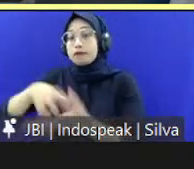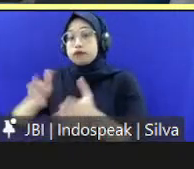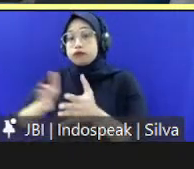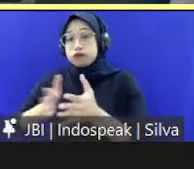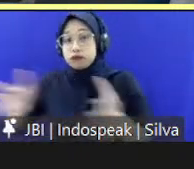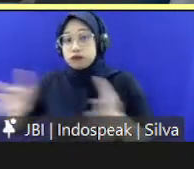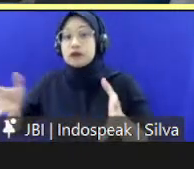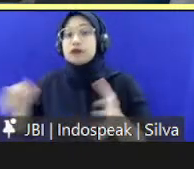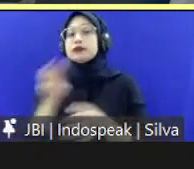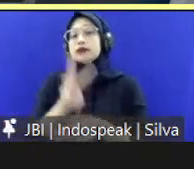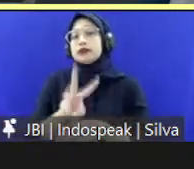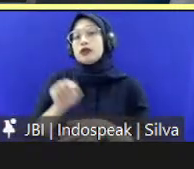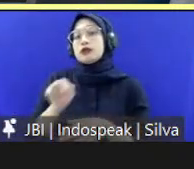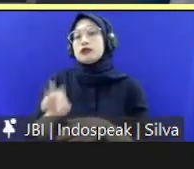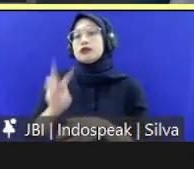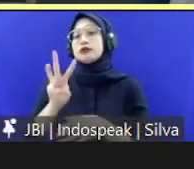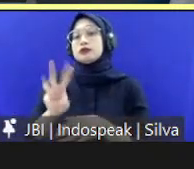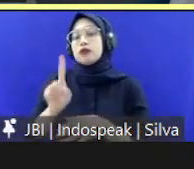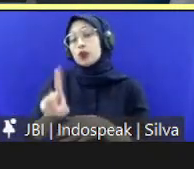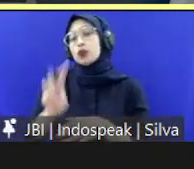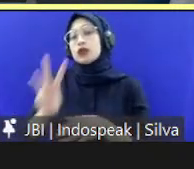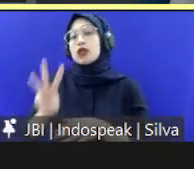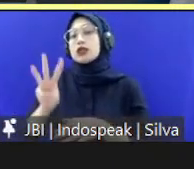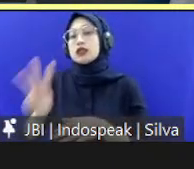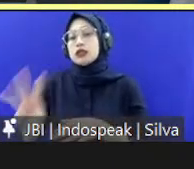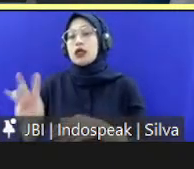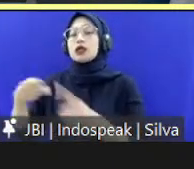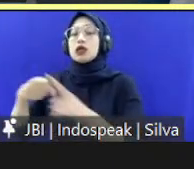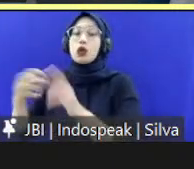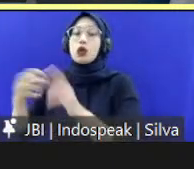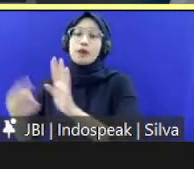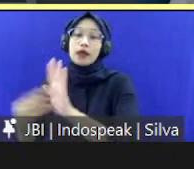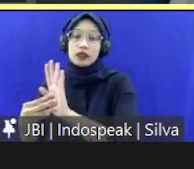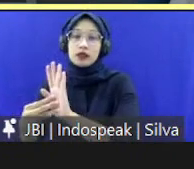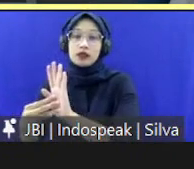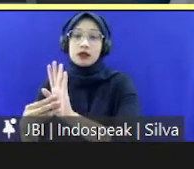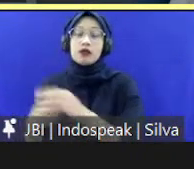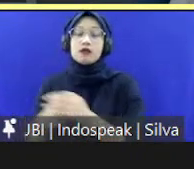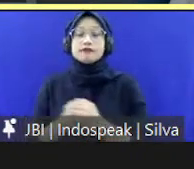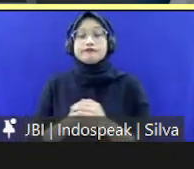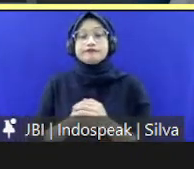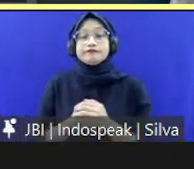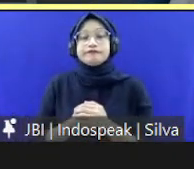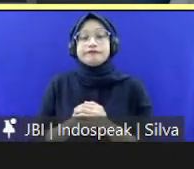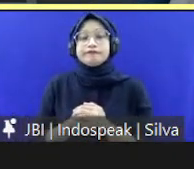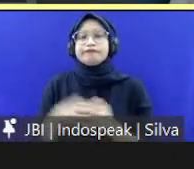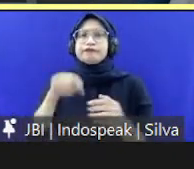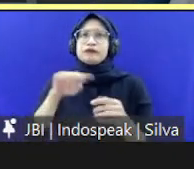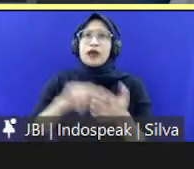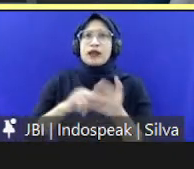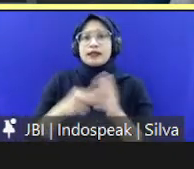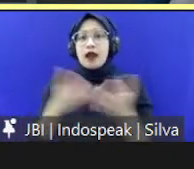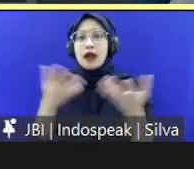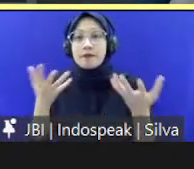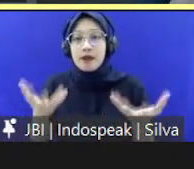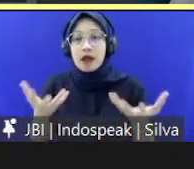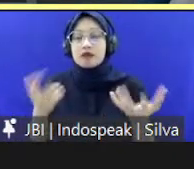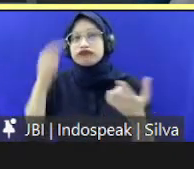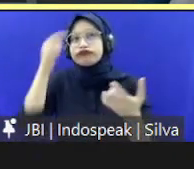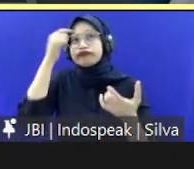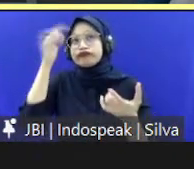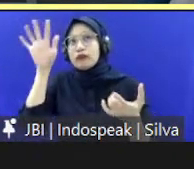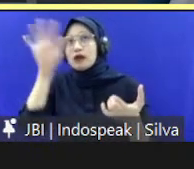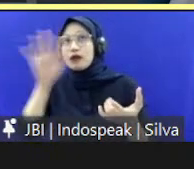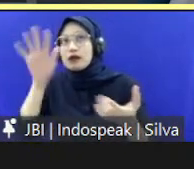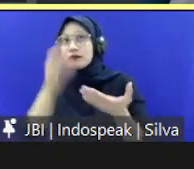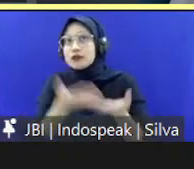3,100 square kilometers. So we can imagine the situation